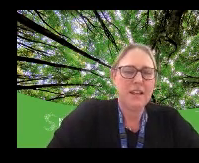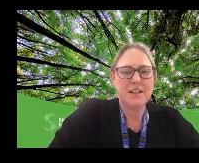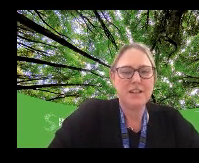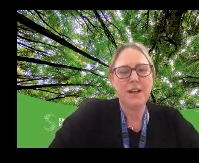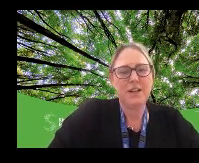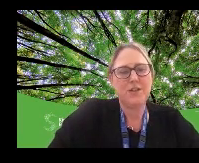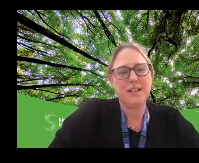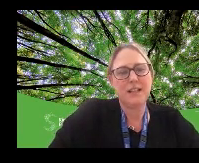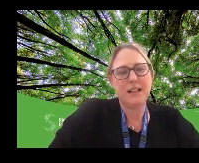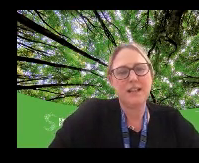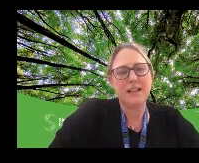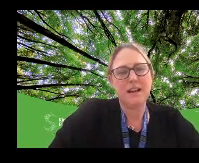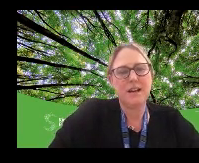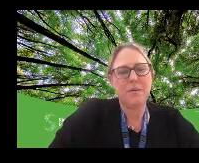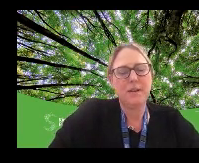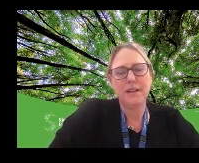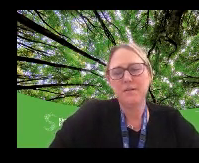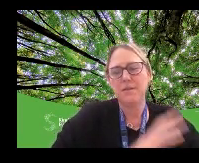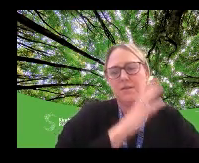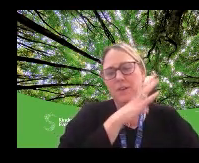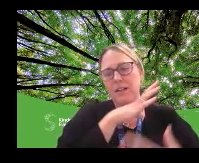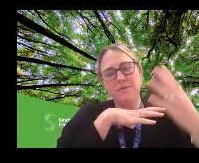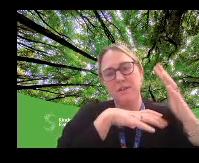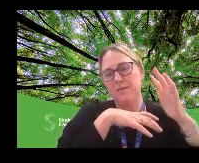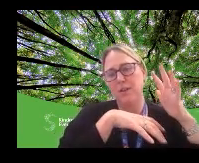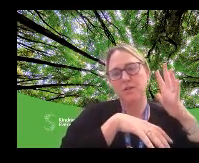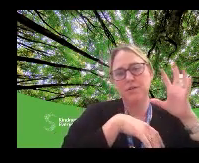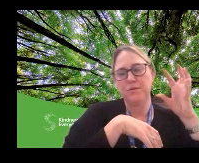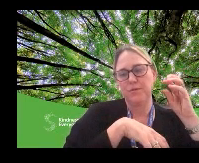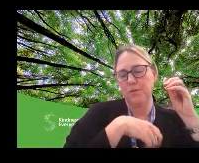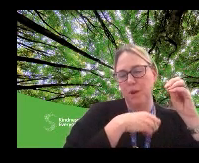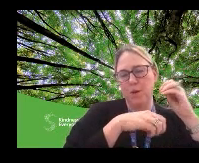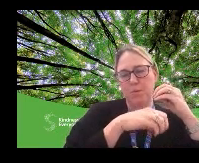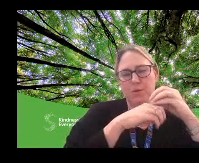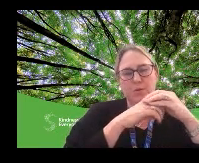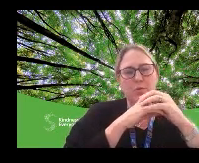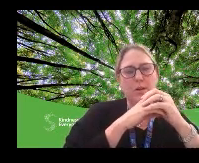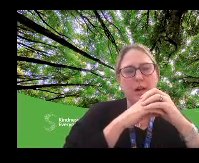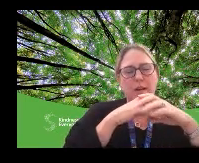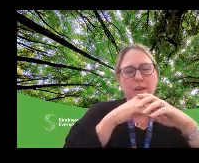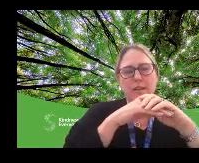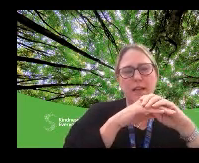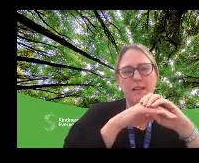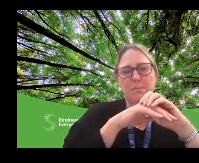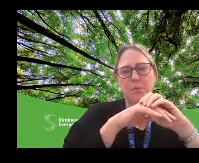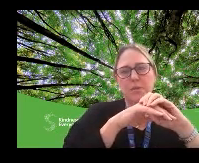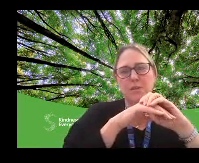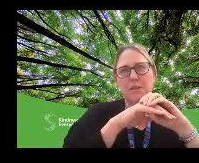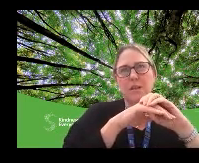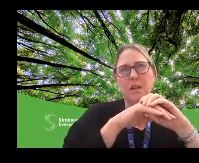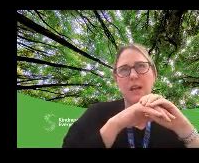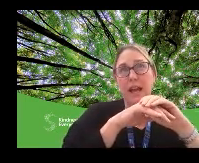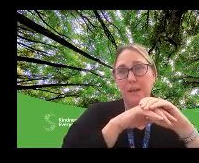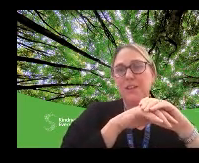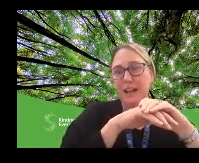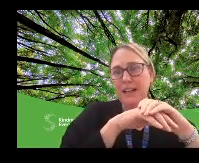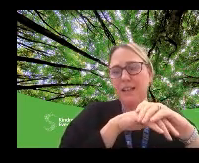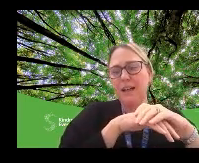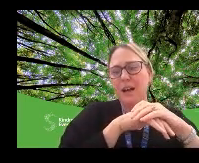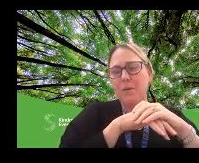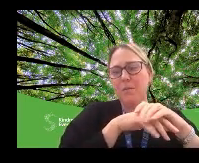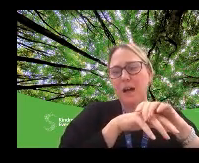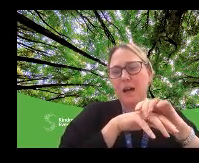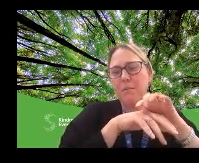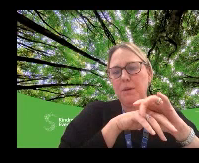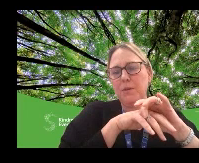Mm-hmm. The other thing that's quite interesting is that when there's very differing views from home and school and things like that, it's important to capture